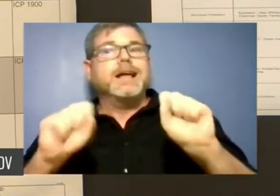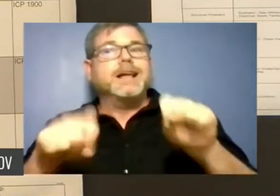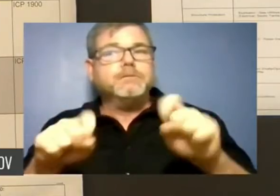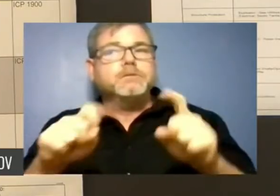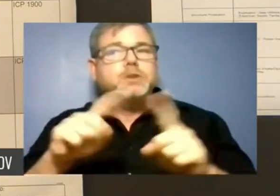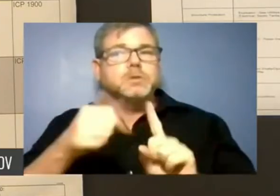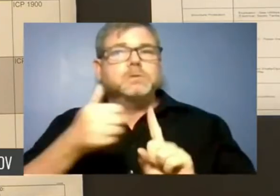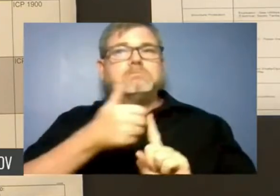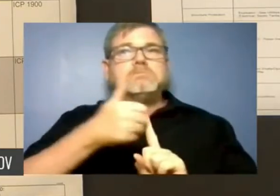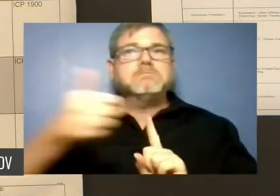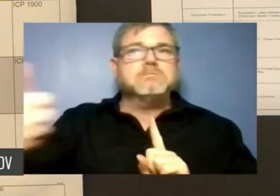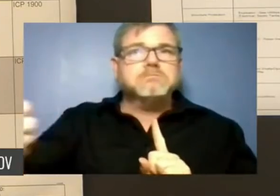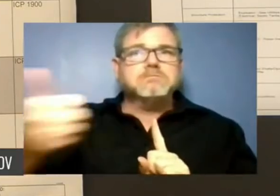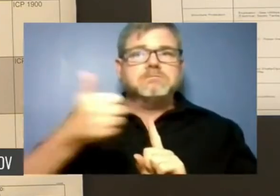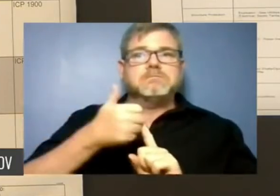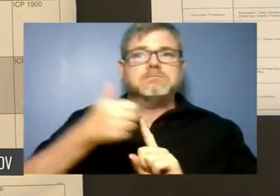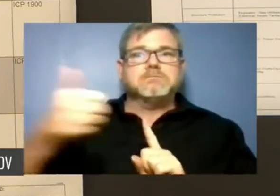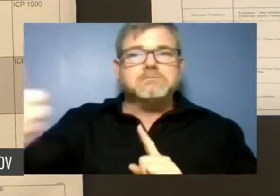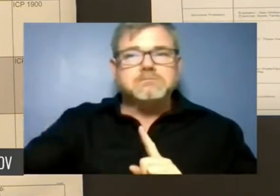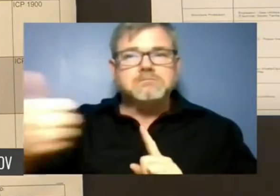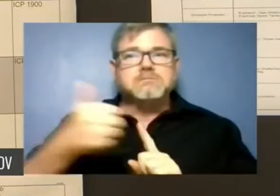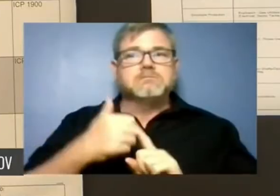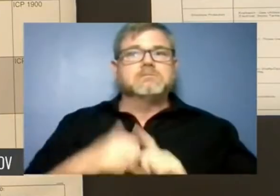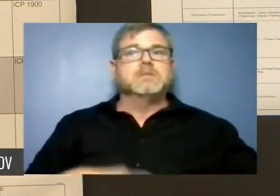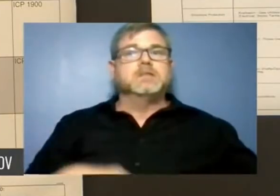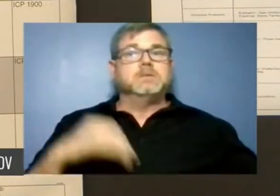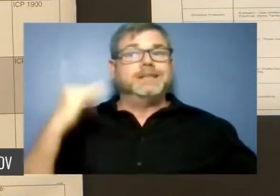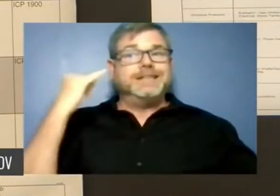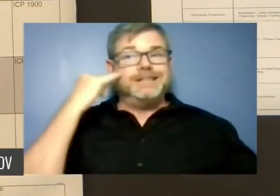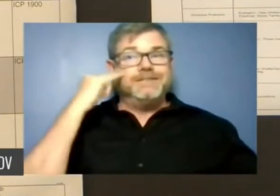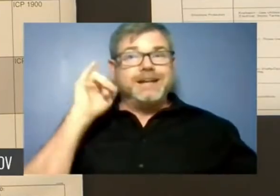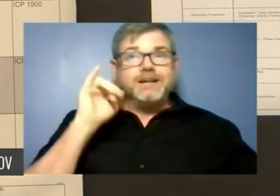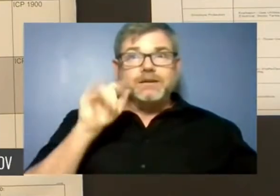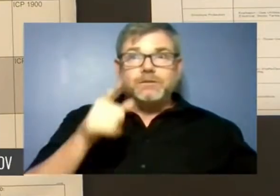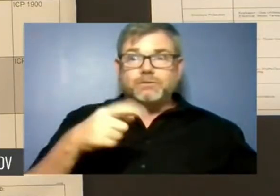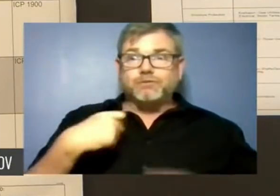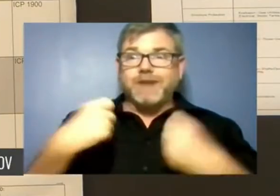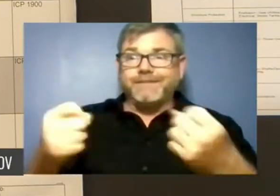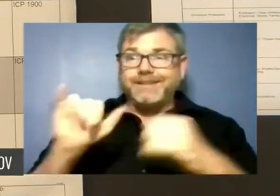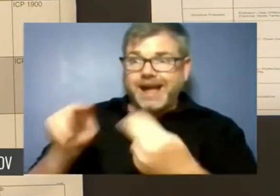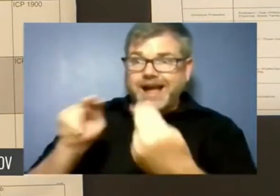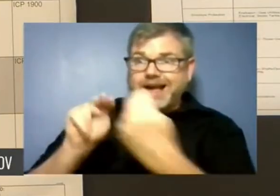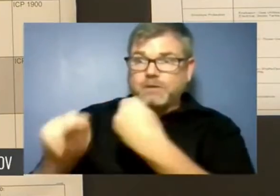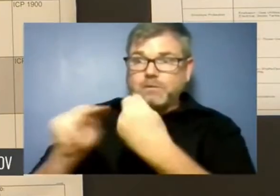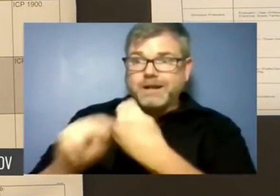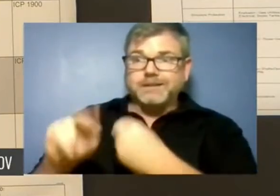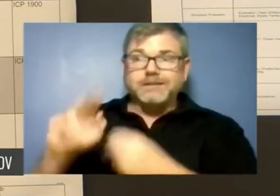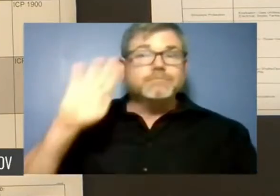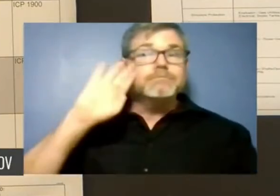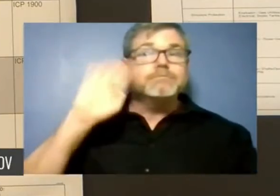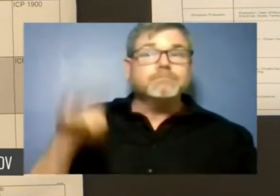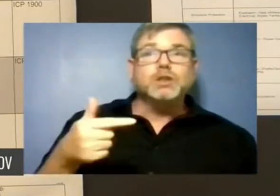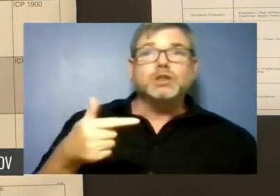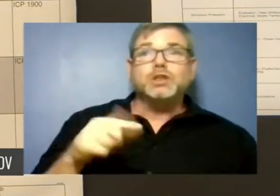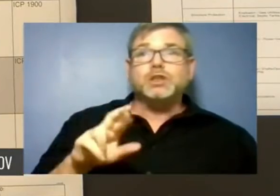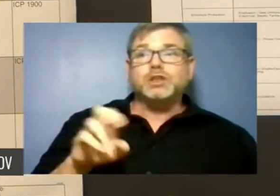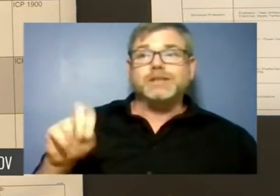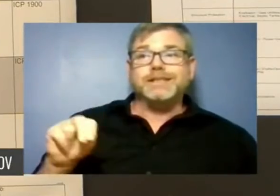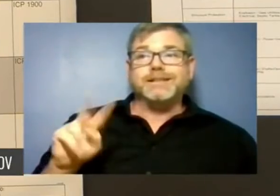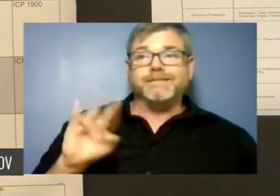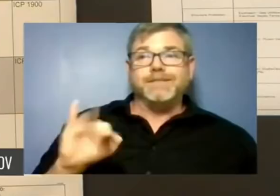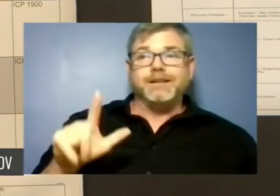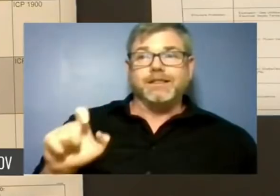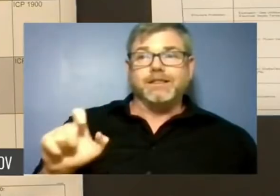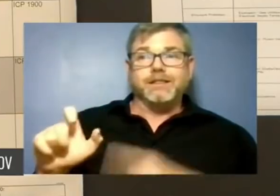corridor, what that means is that Greenville, what I would call Greenville proper, or the town itself, is still under a mandatory